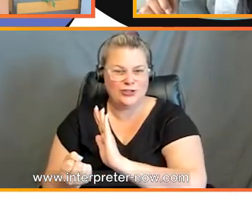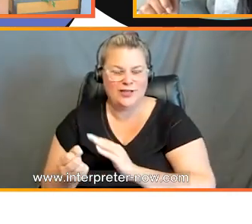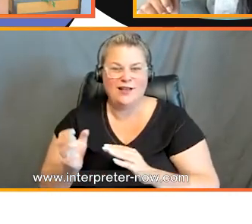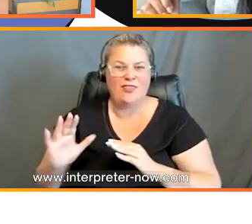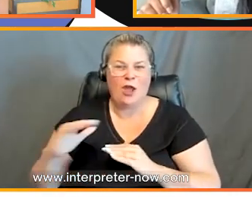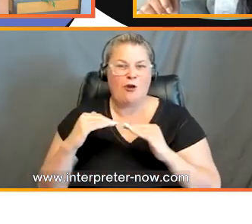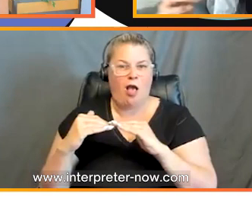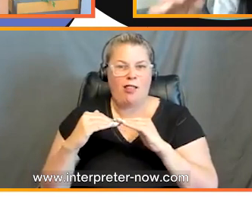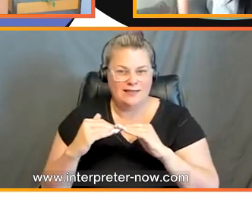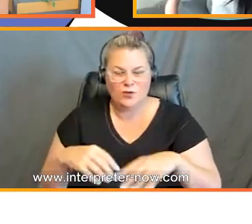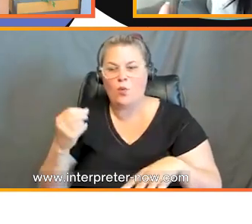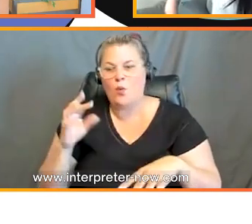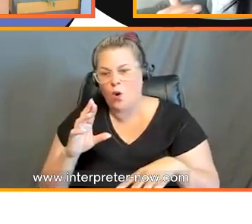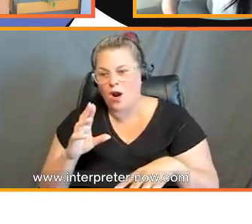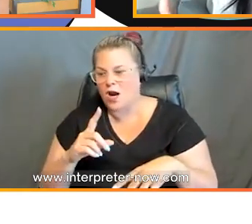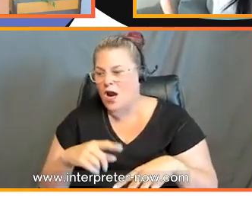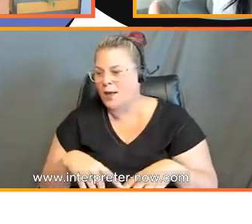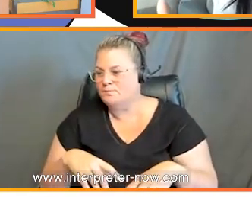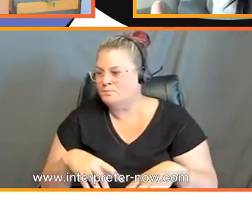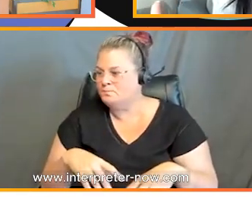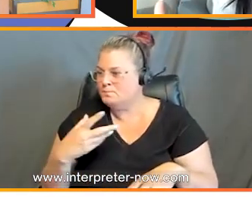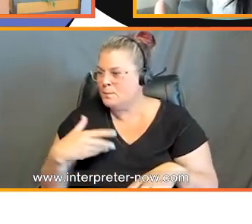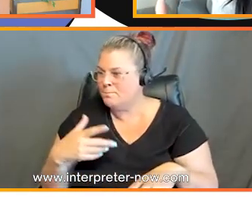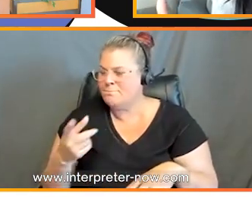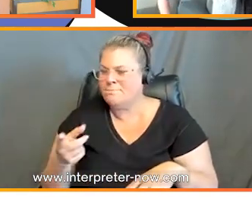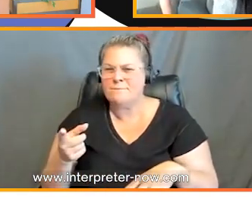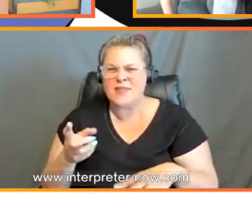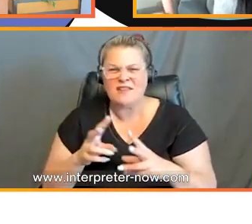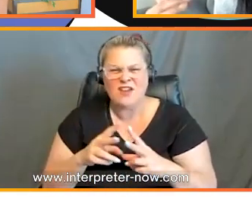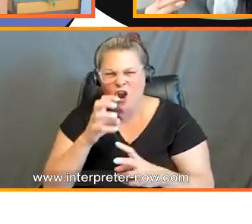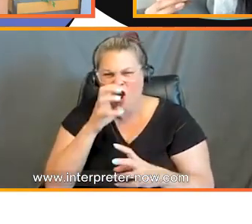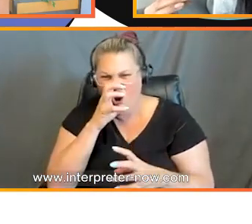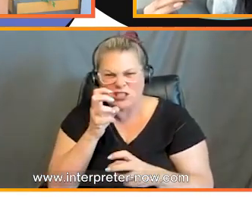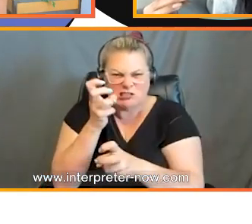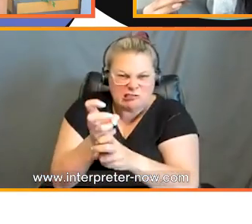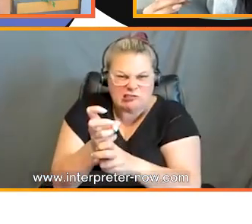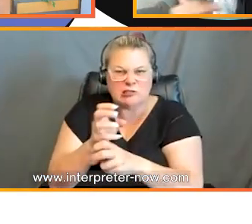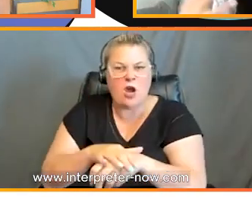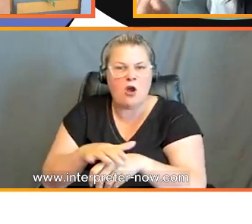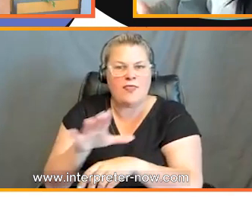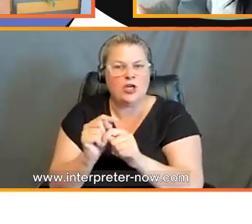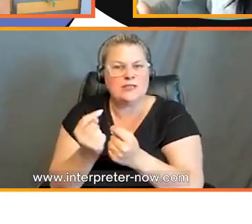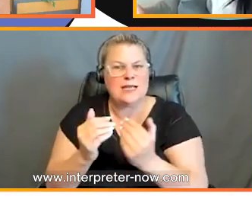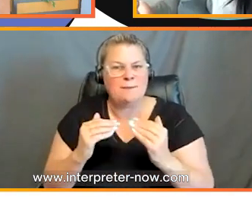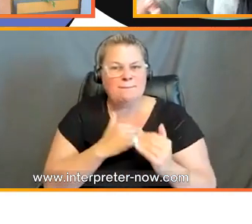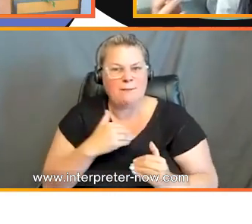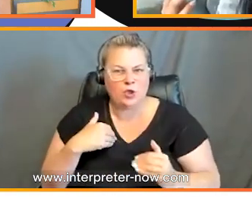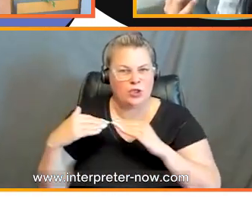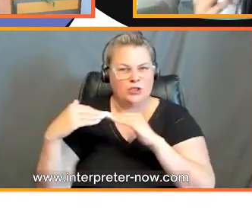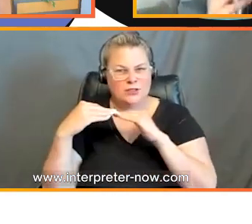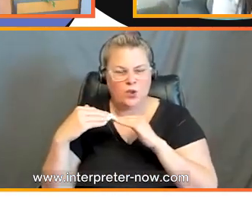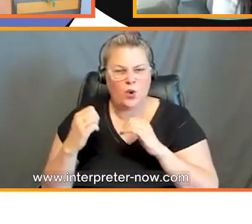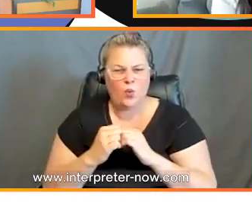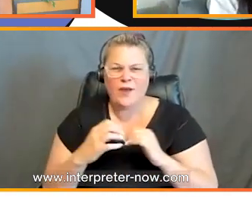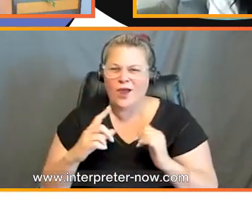who are really hard on their team members, and without seeing the vulnerability of the human